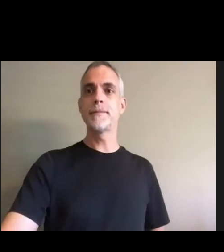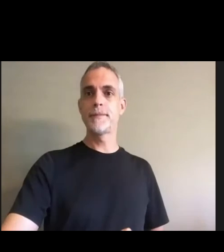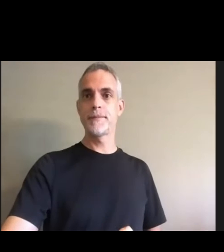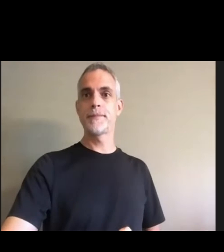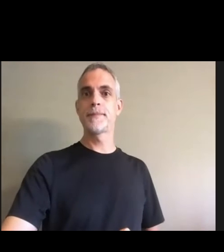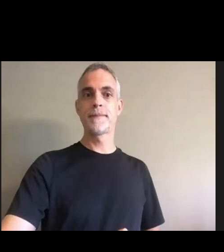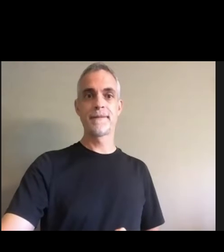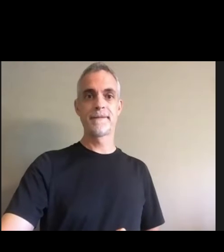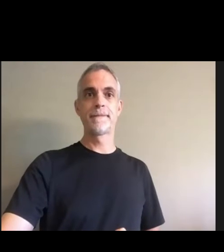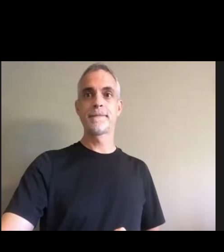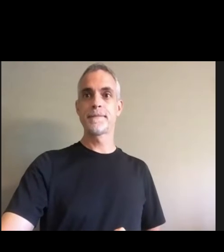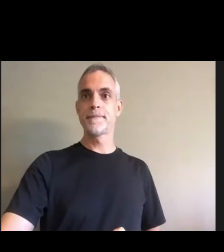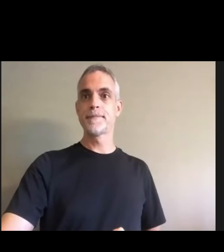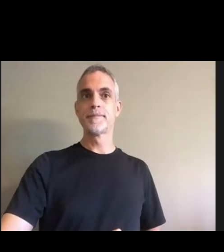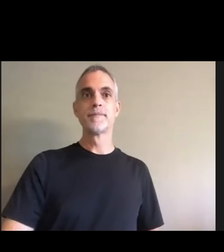proceed.